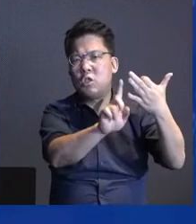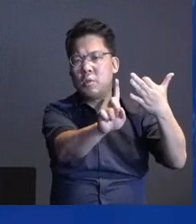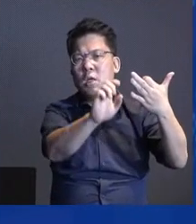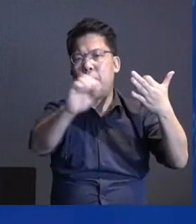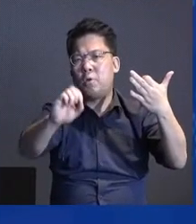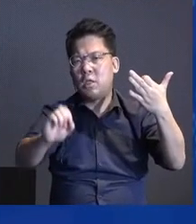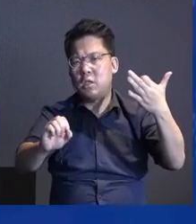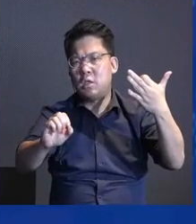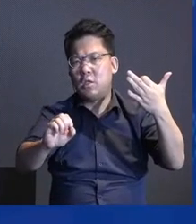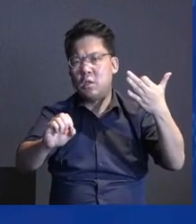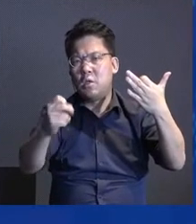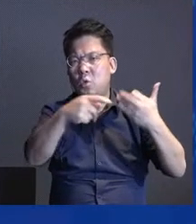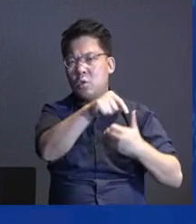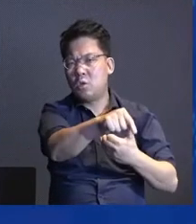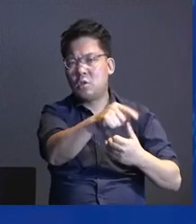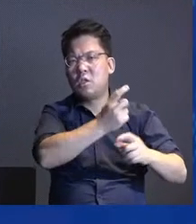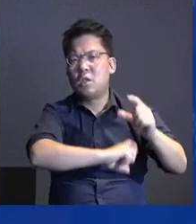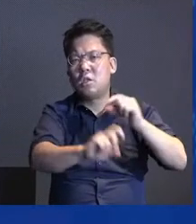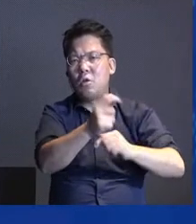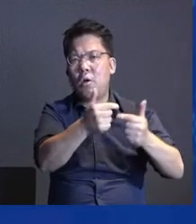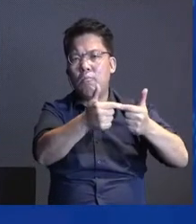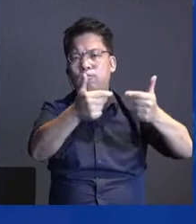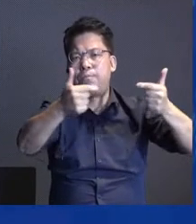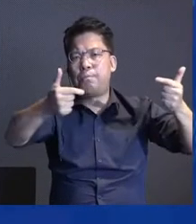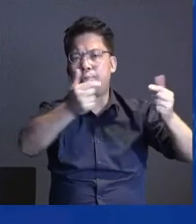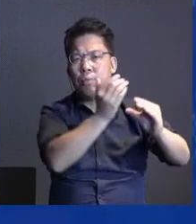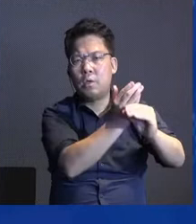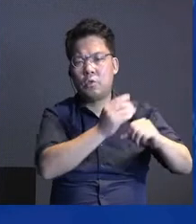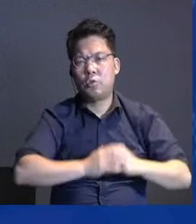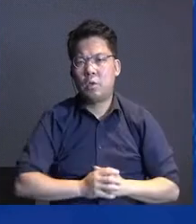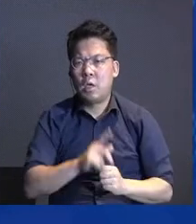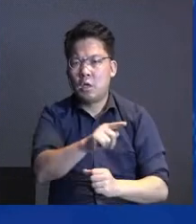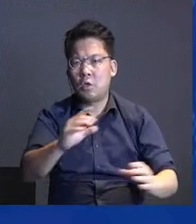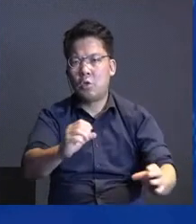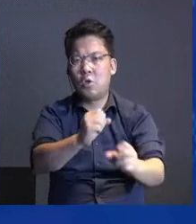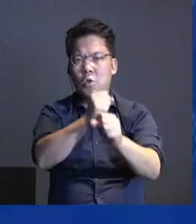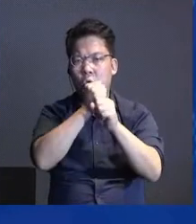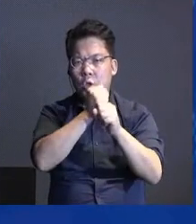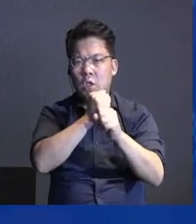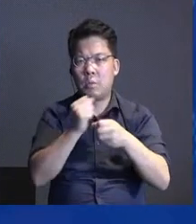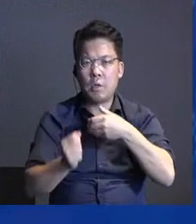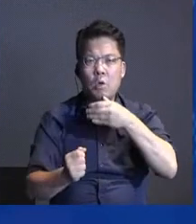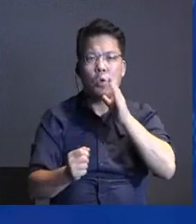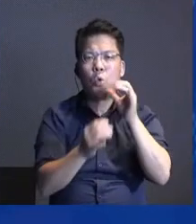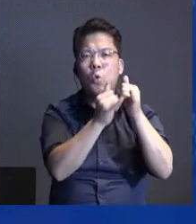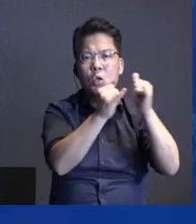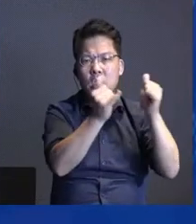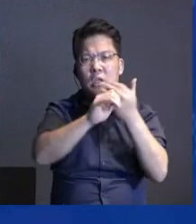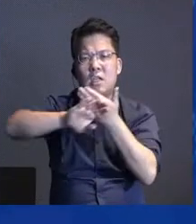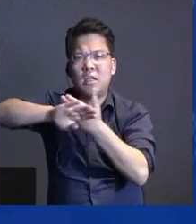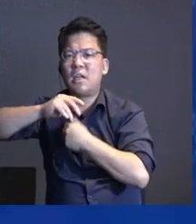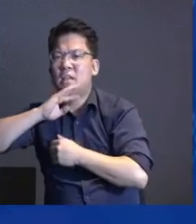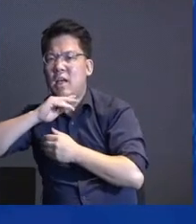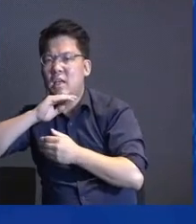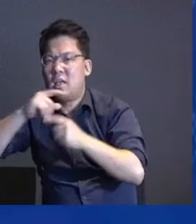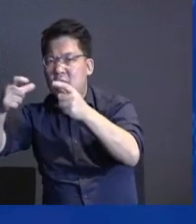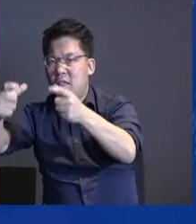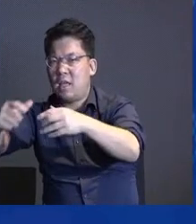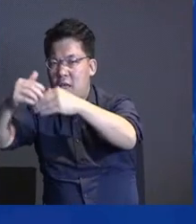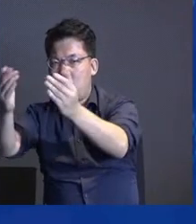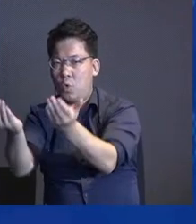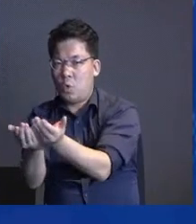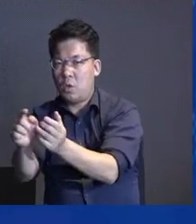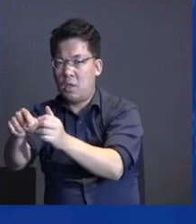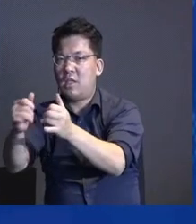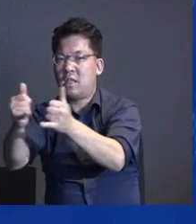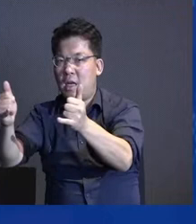people are more socially isolated than other age groups in Korea. Moreover, this problem will become more